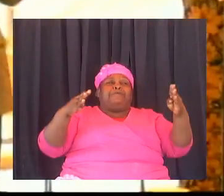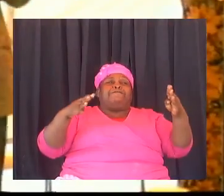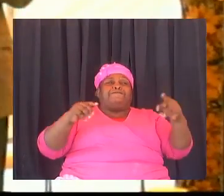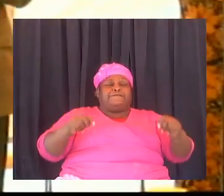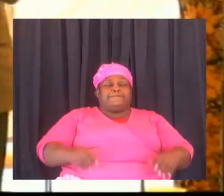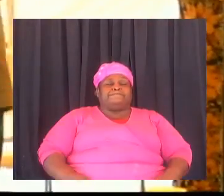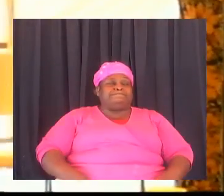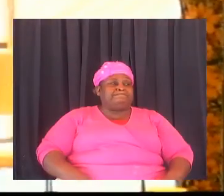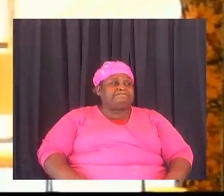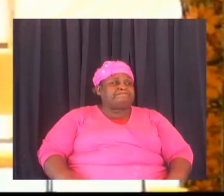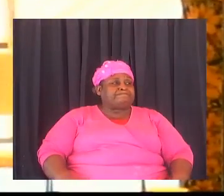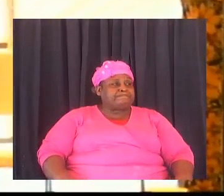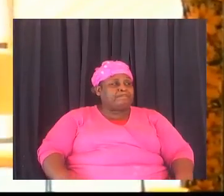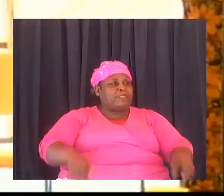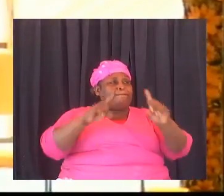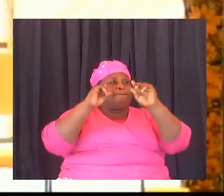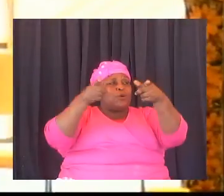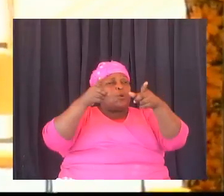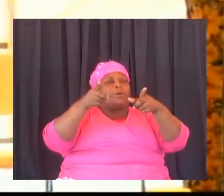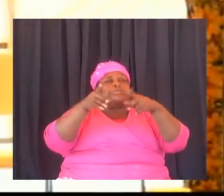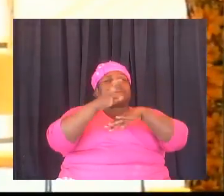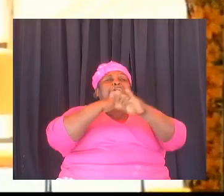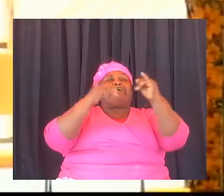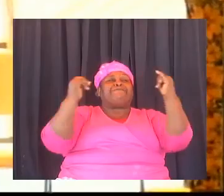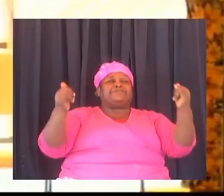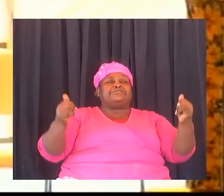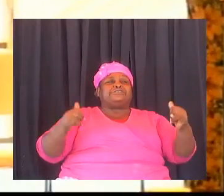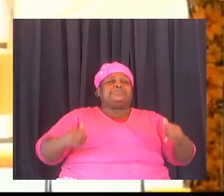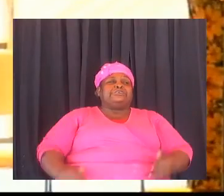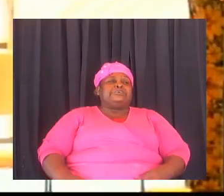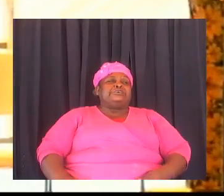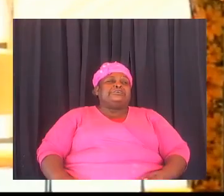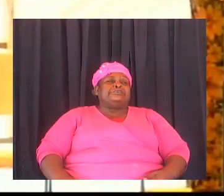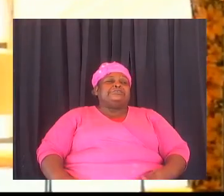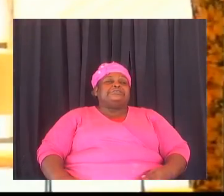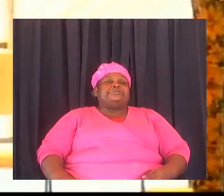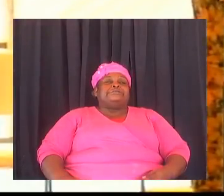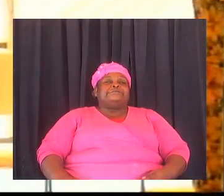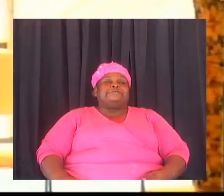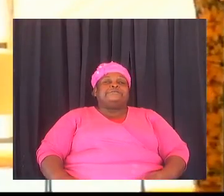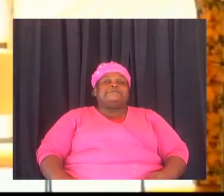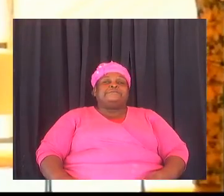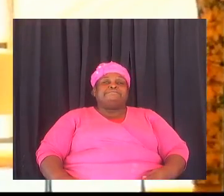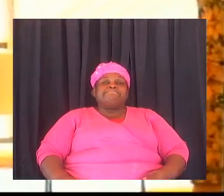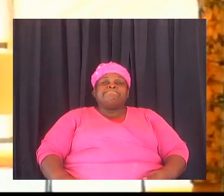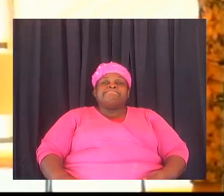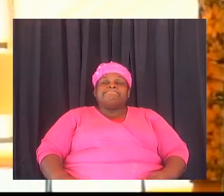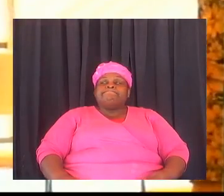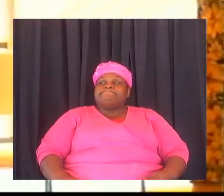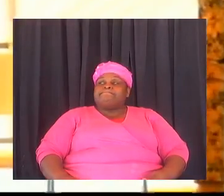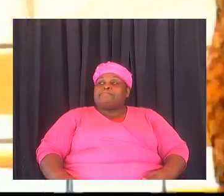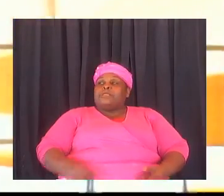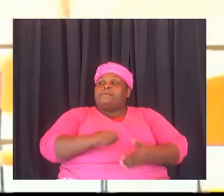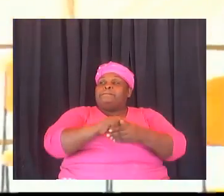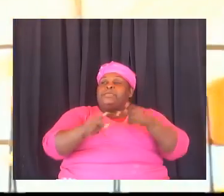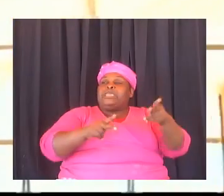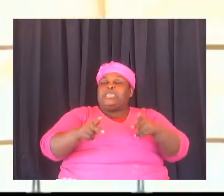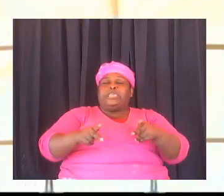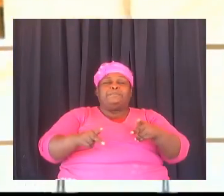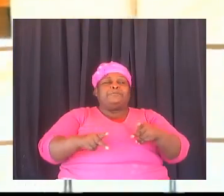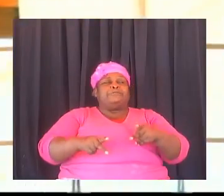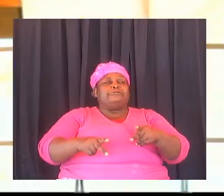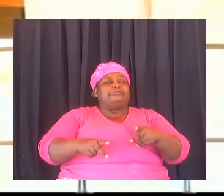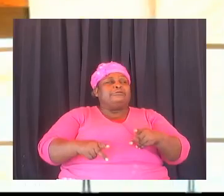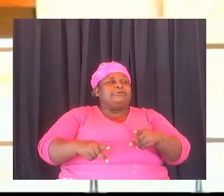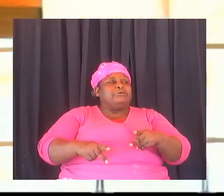higher ground. I'm bound. Sister Joyce, are you bound for higher ground? Yes, you are. Saints of the Most High God to my right, are you bound